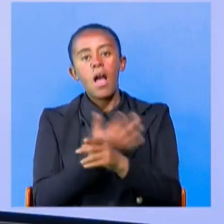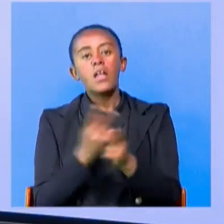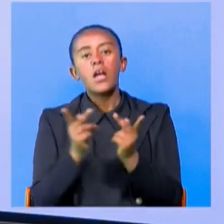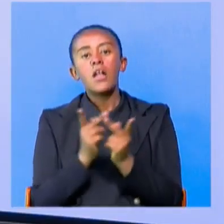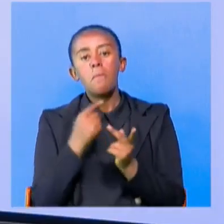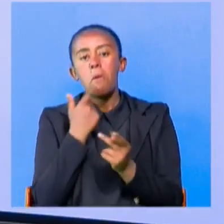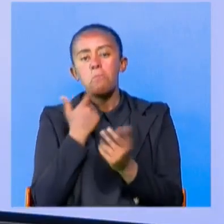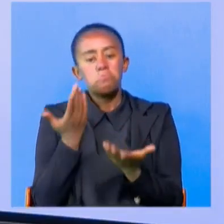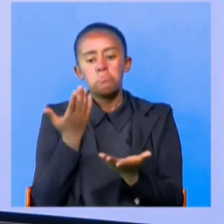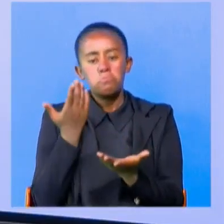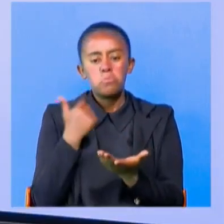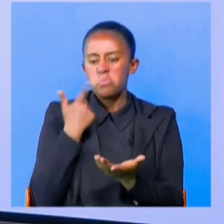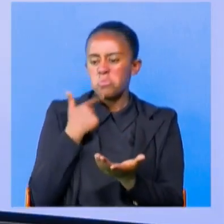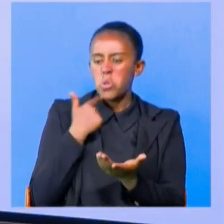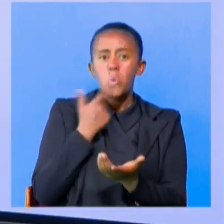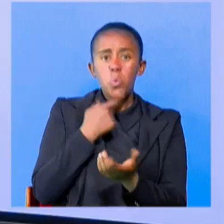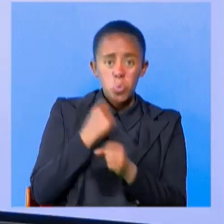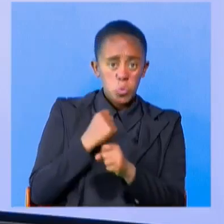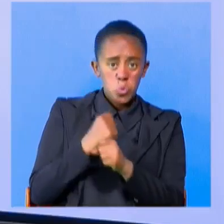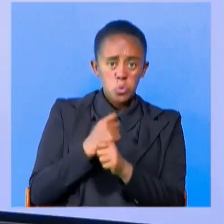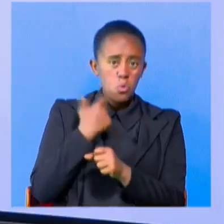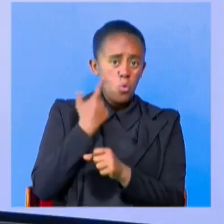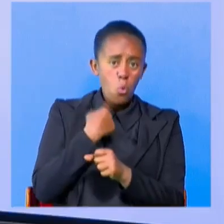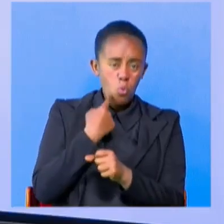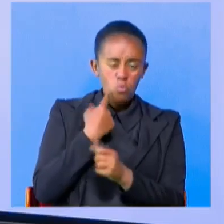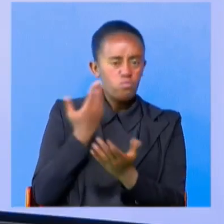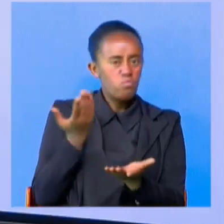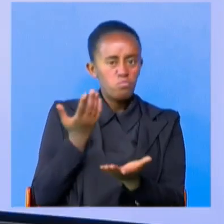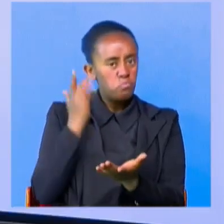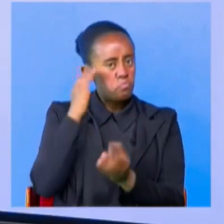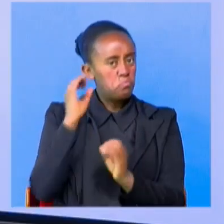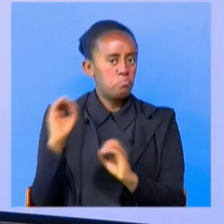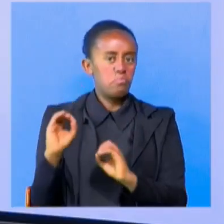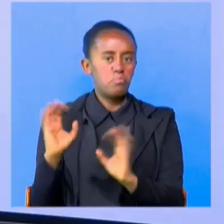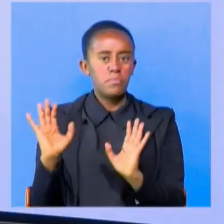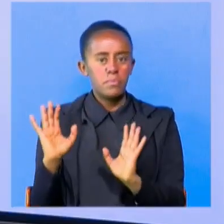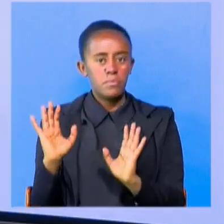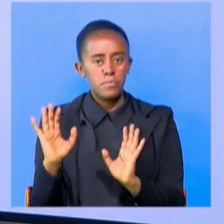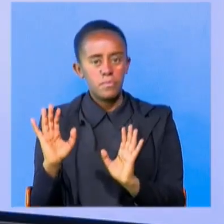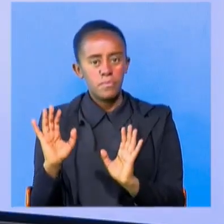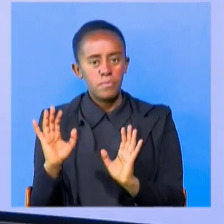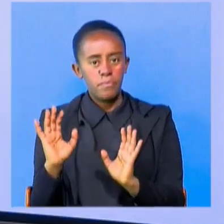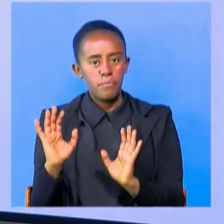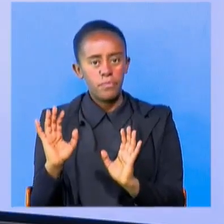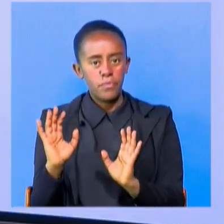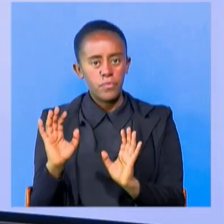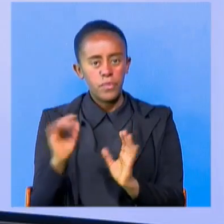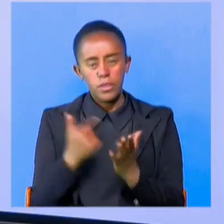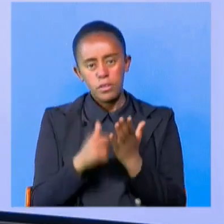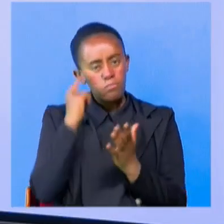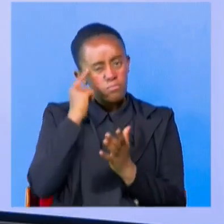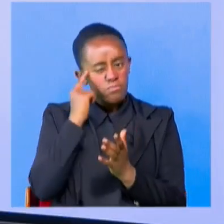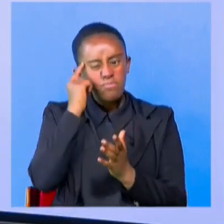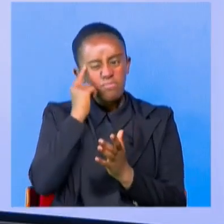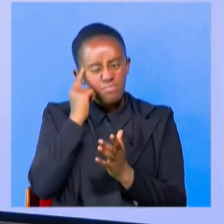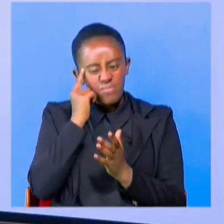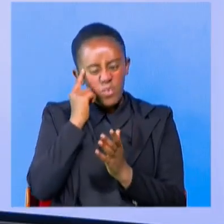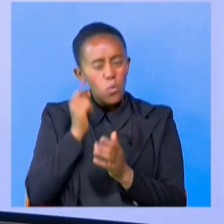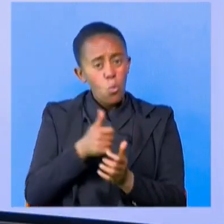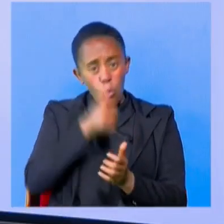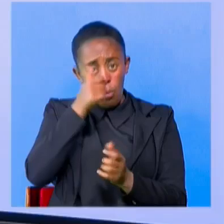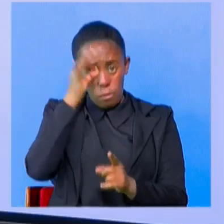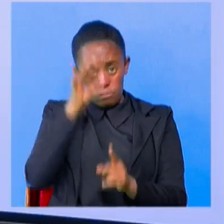We don't care. We don't mind about who is growing those vegetables. It's not our concern. What our concern is